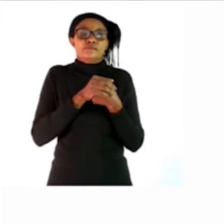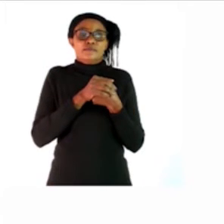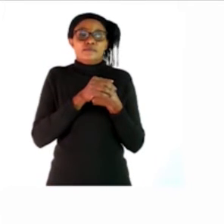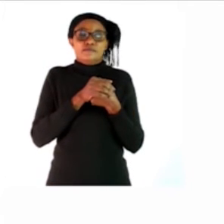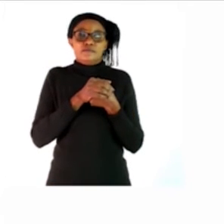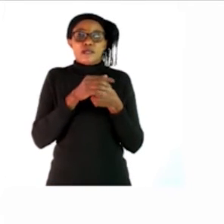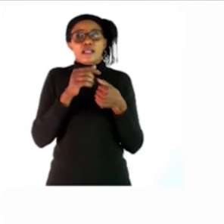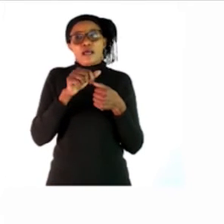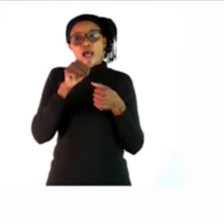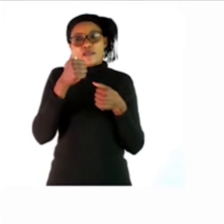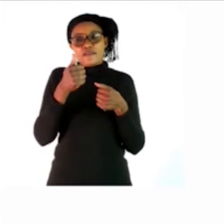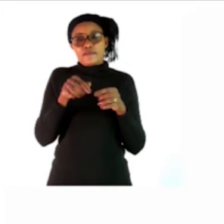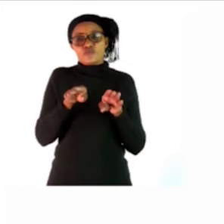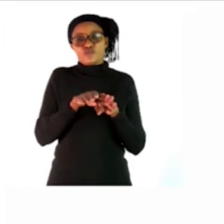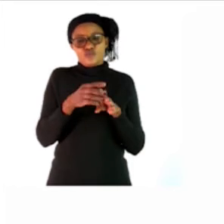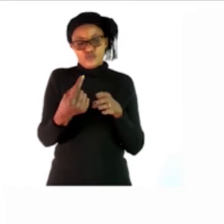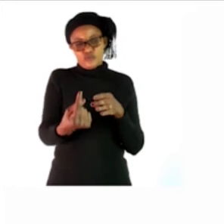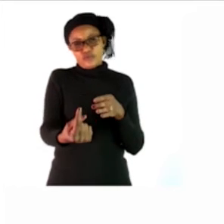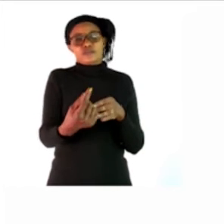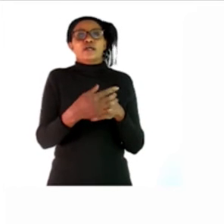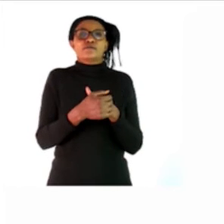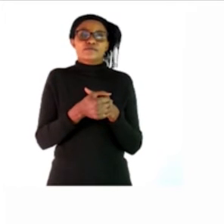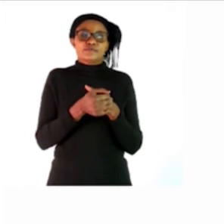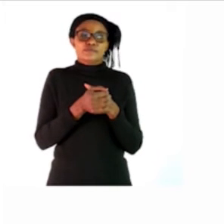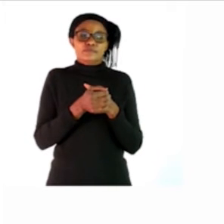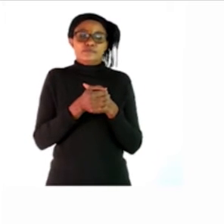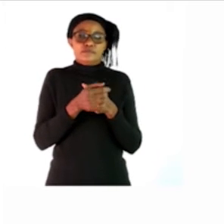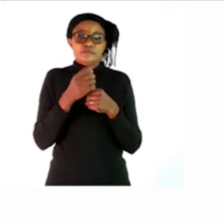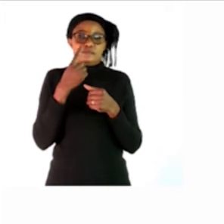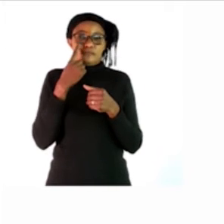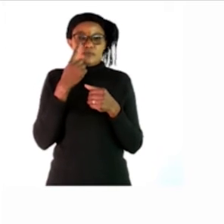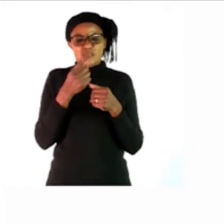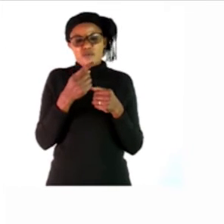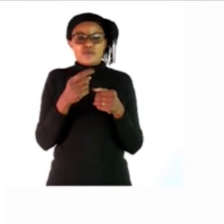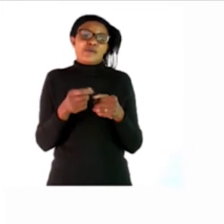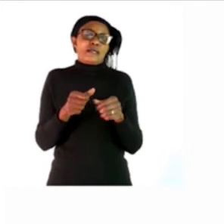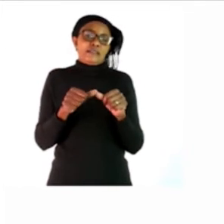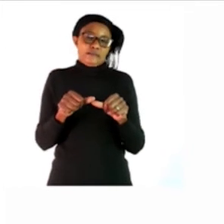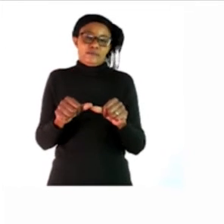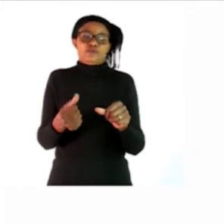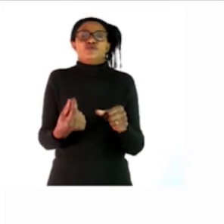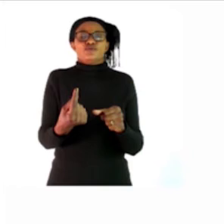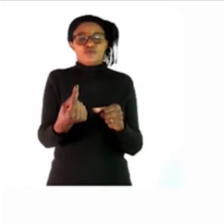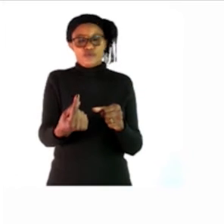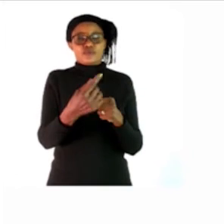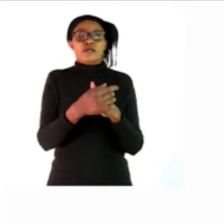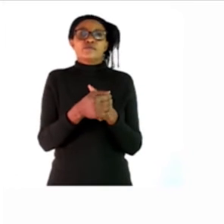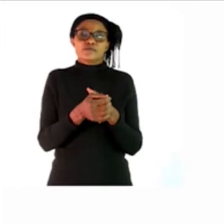the rest on your own. See if you can do that by